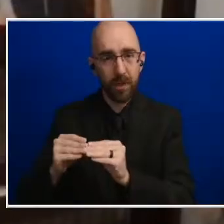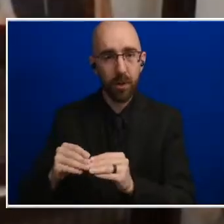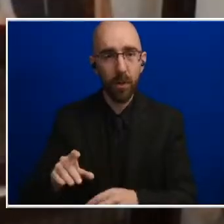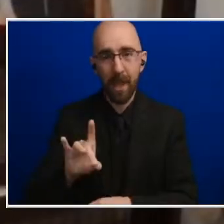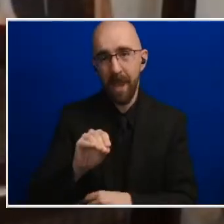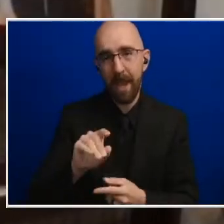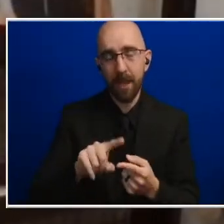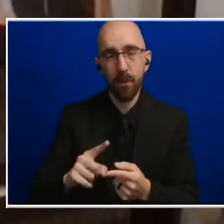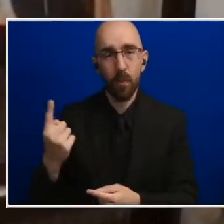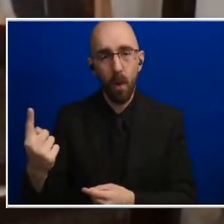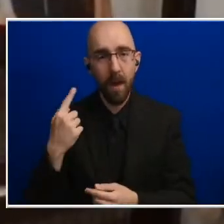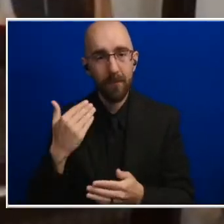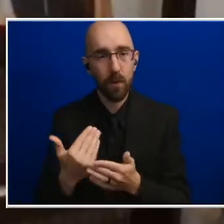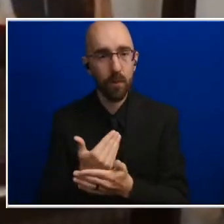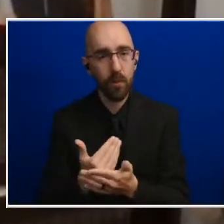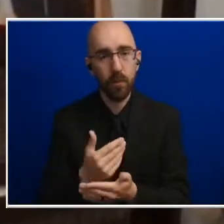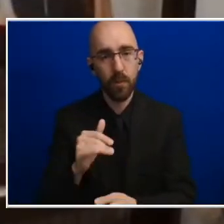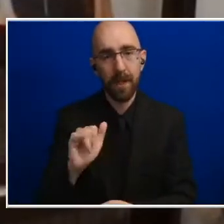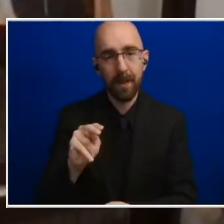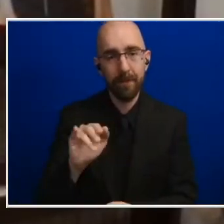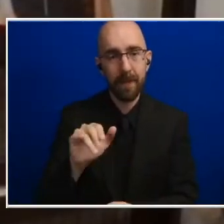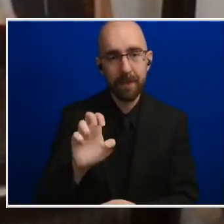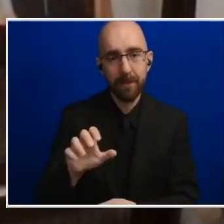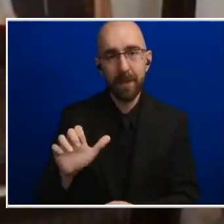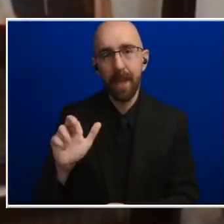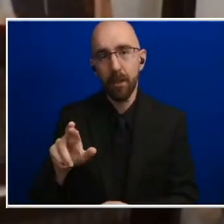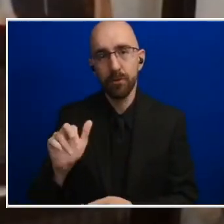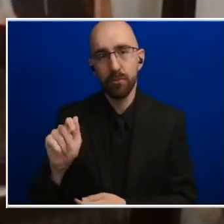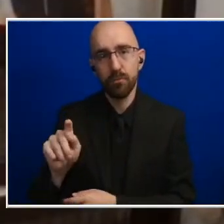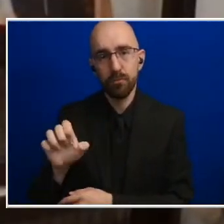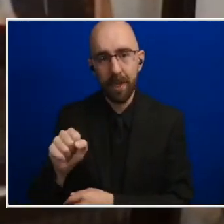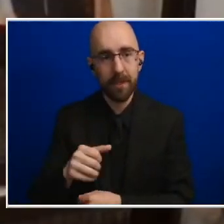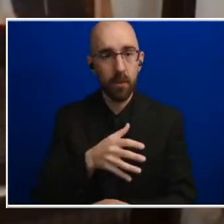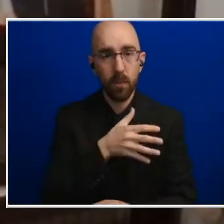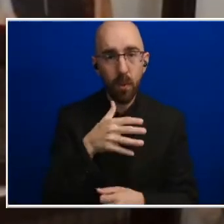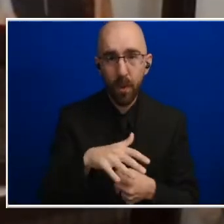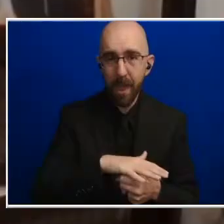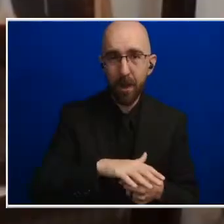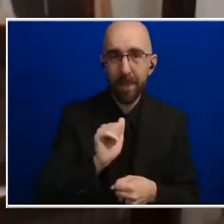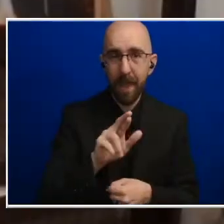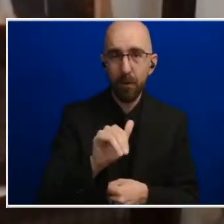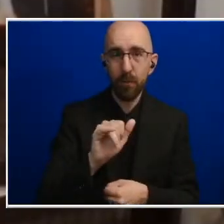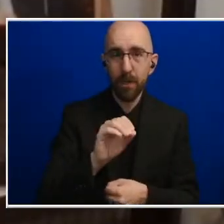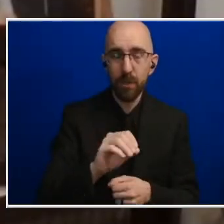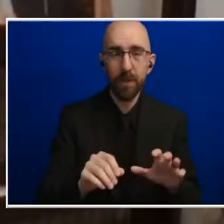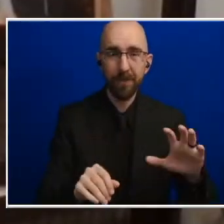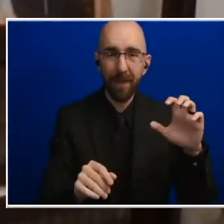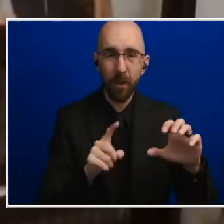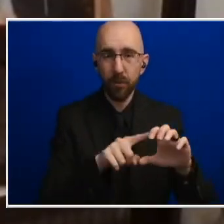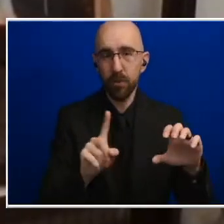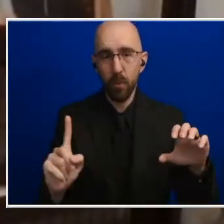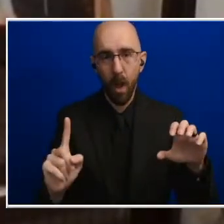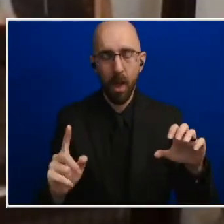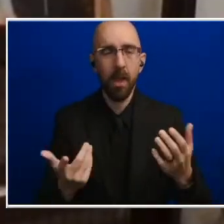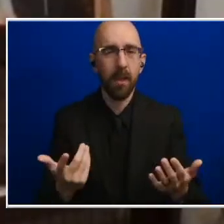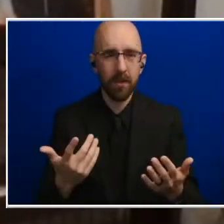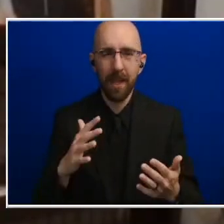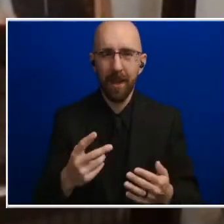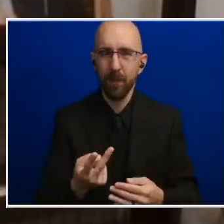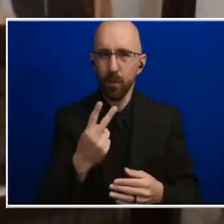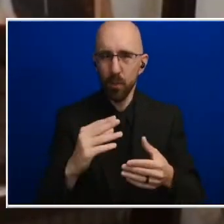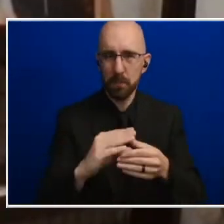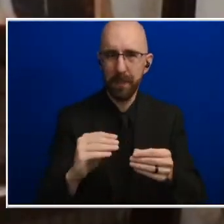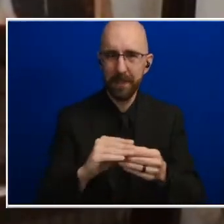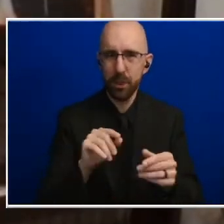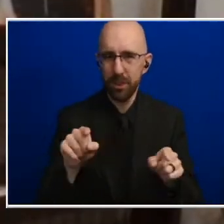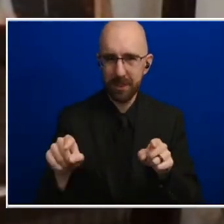new invasive cancer rates. However, in rural areas, that ratio is 500-1. I think with that, there's kind of two messages in